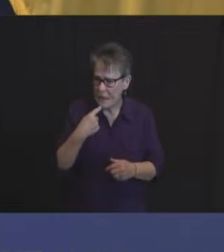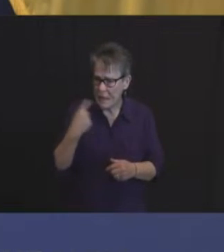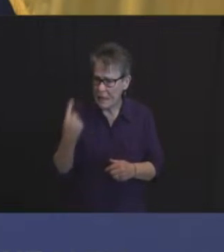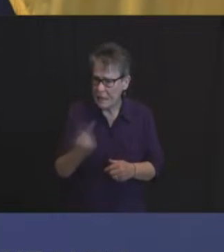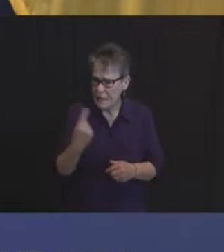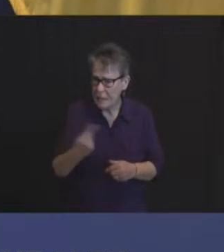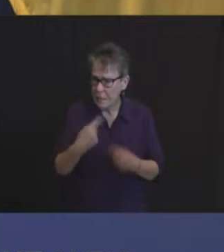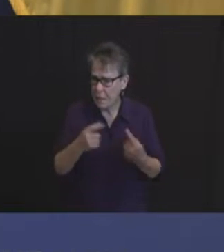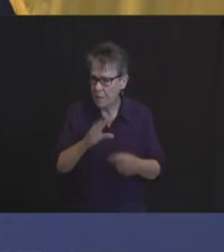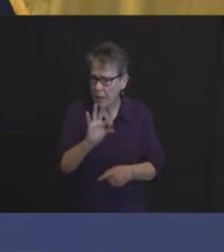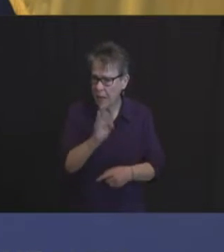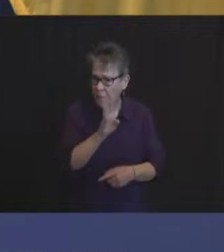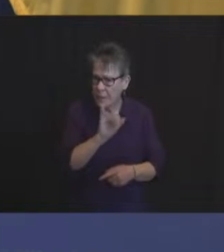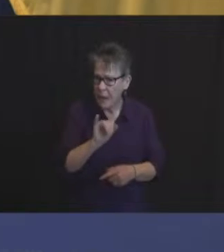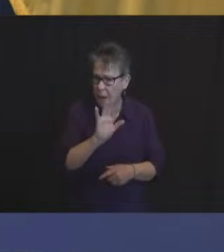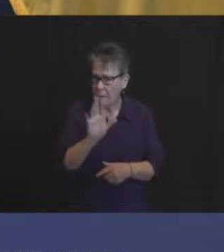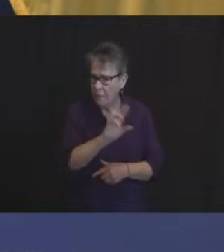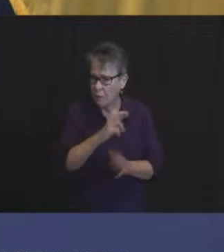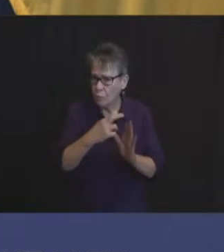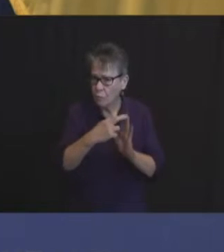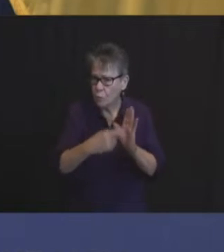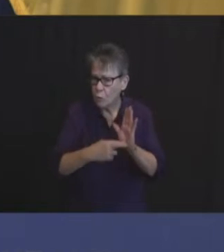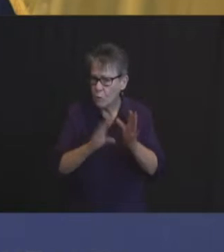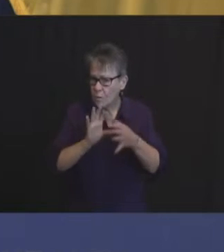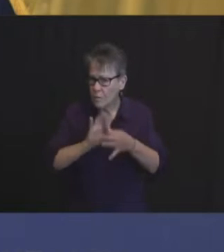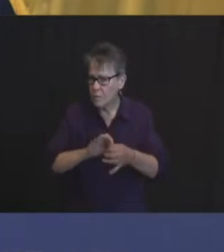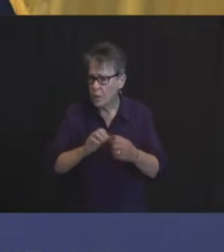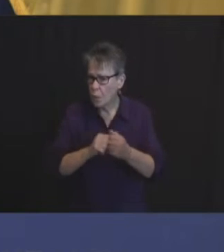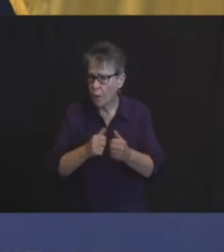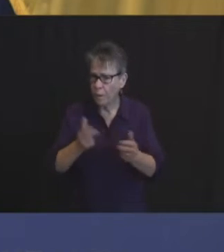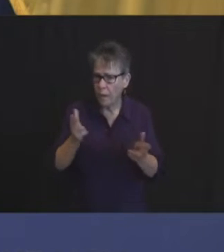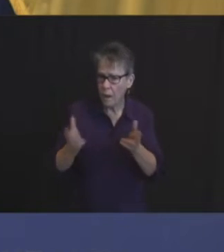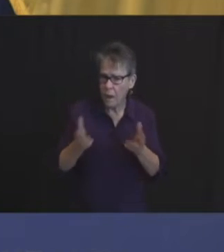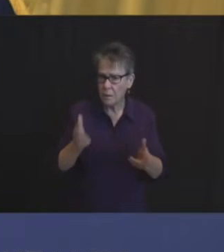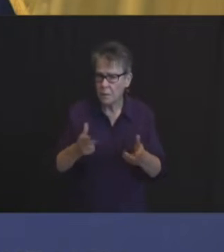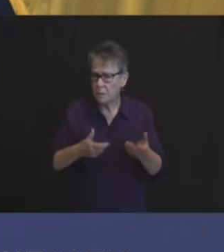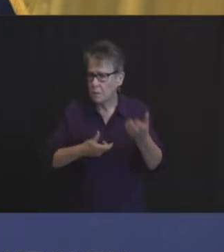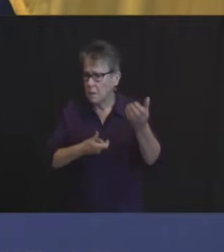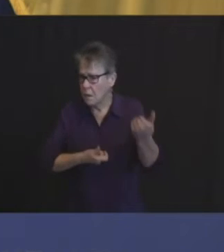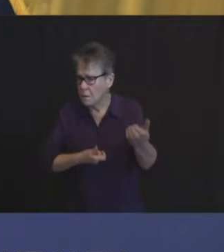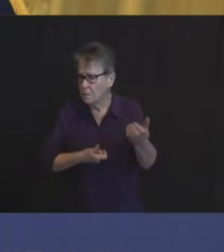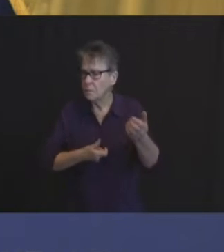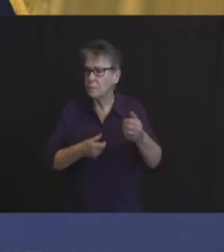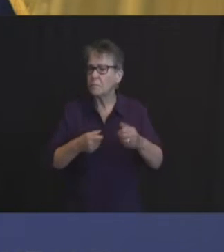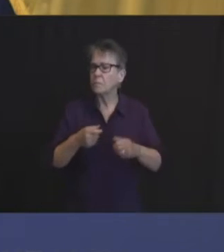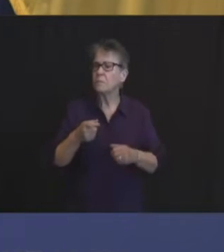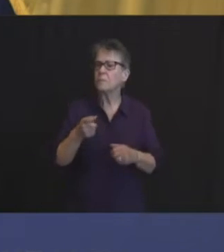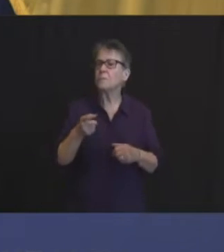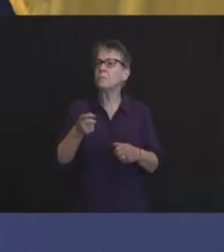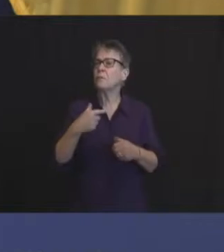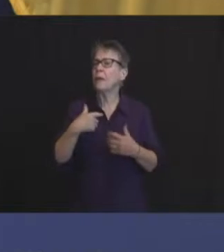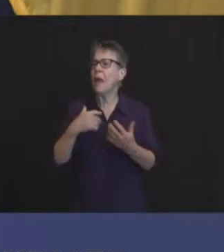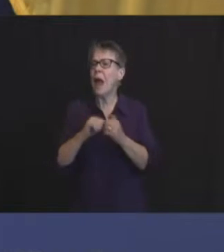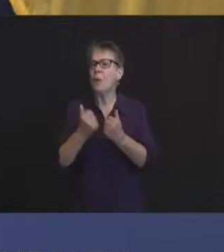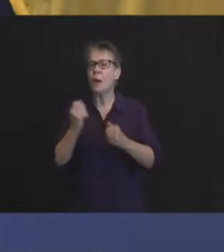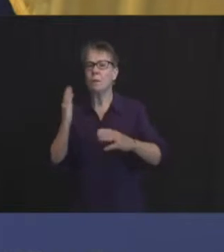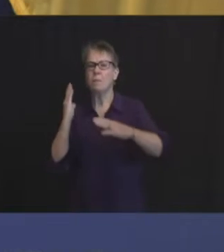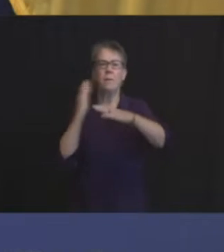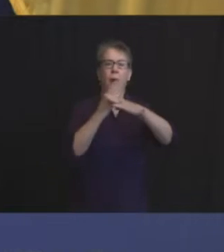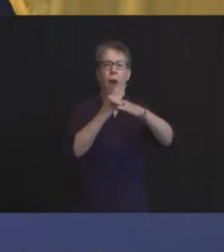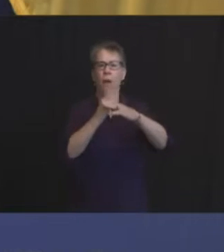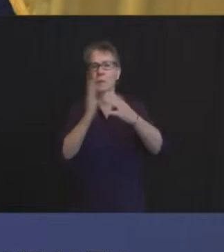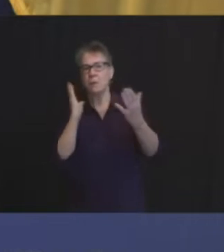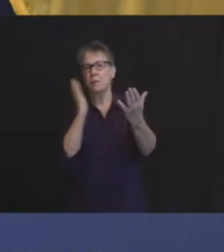but certainly all measures are being taken to try to tamp down the violence before it starts. Amen. Again, I would just reiterate, it makes complete sense.